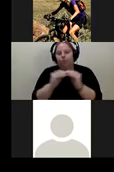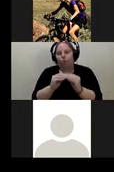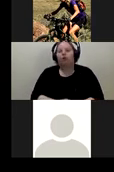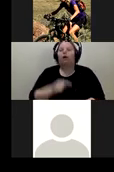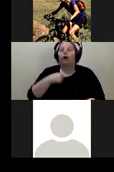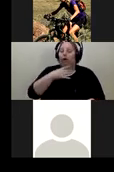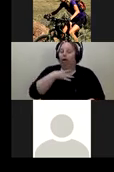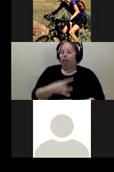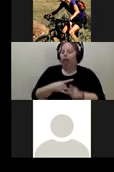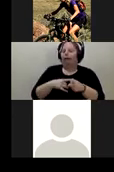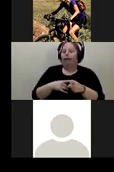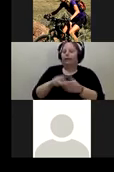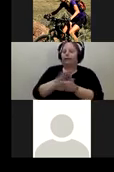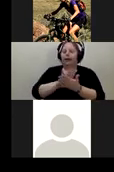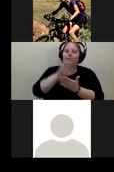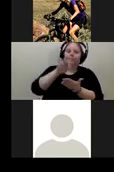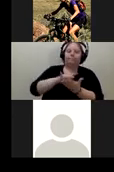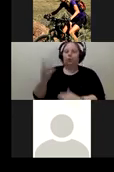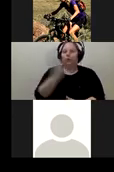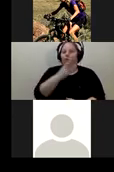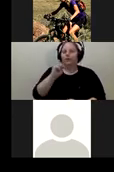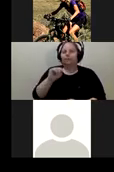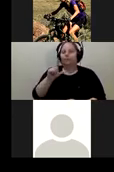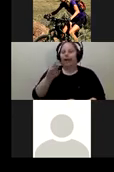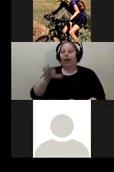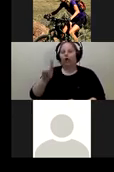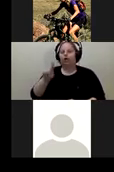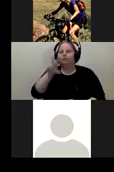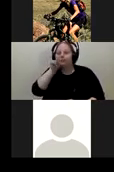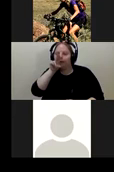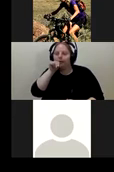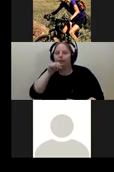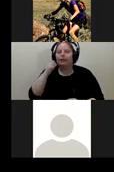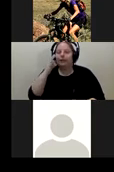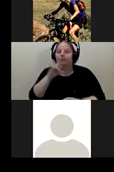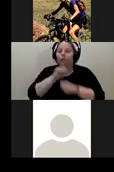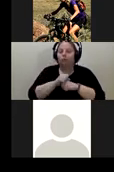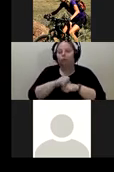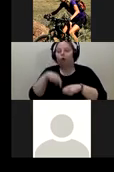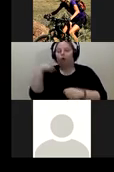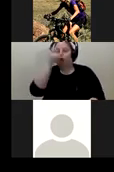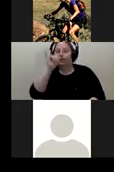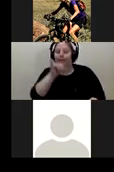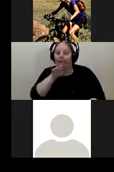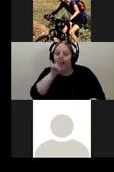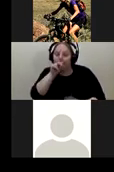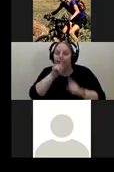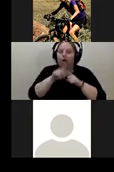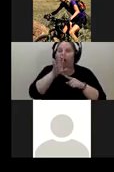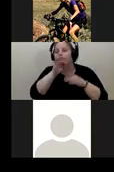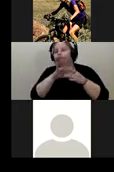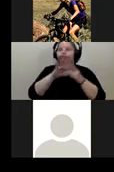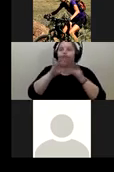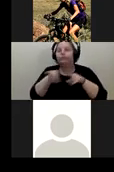this is a nice Midwest mallard here. If it walks like a duck and talks like a duck, it's a duck.